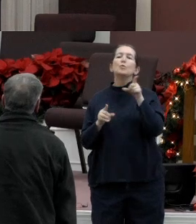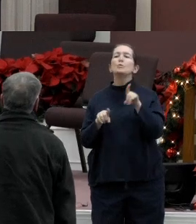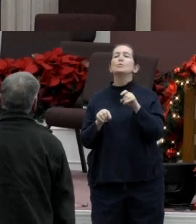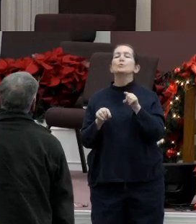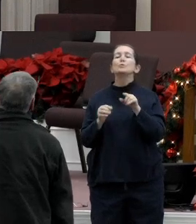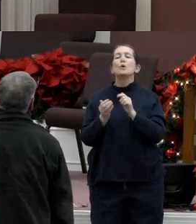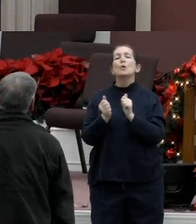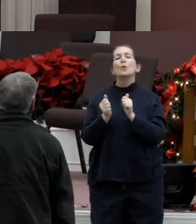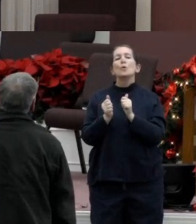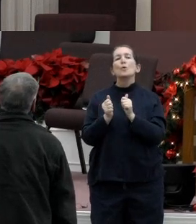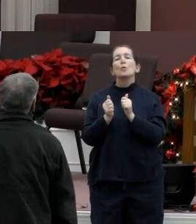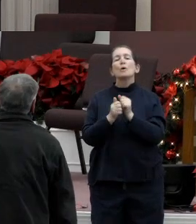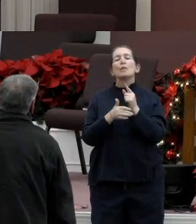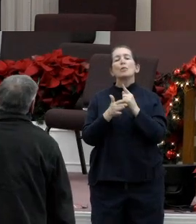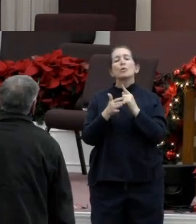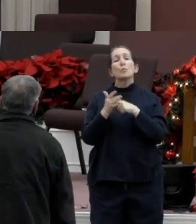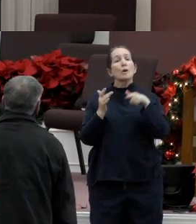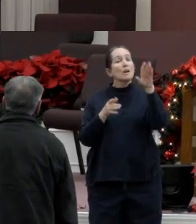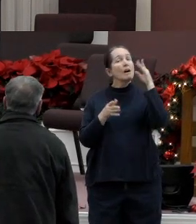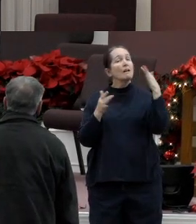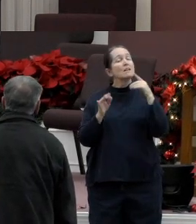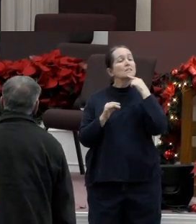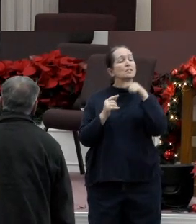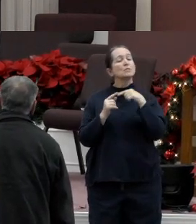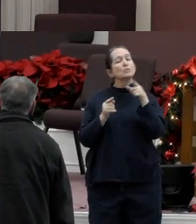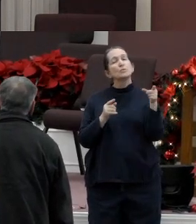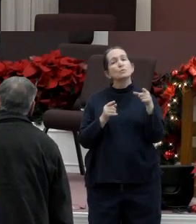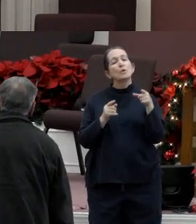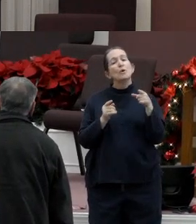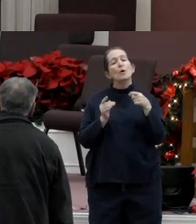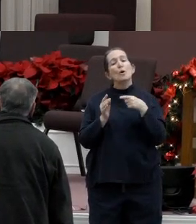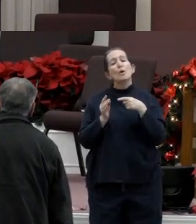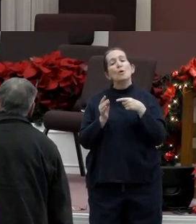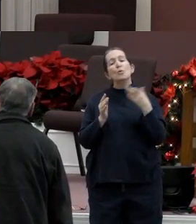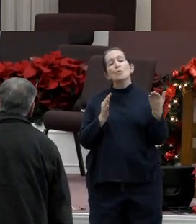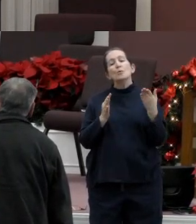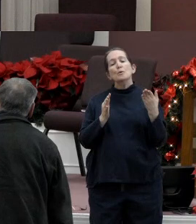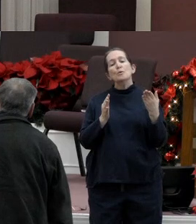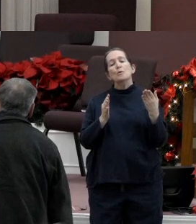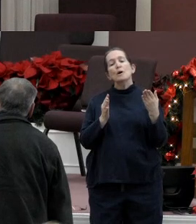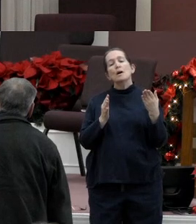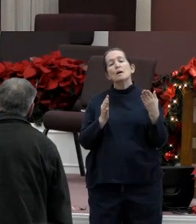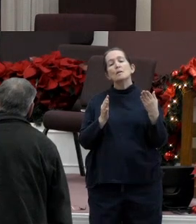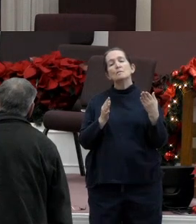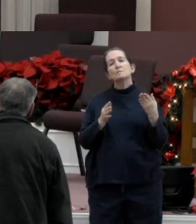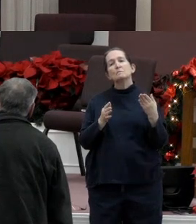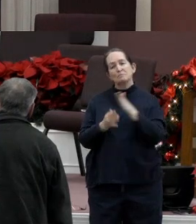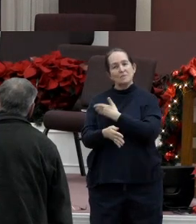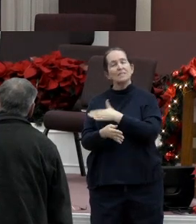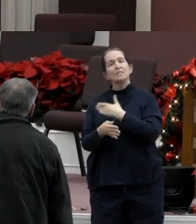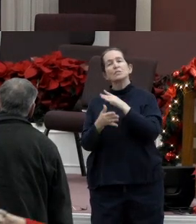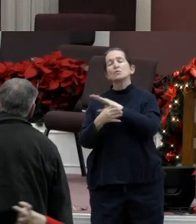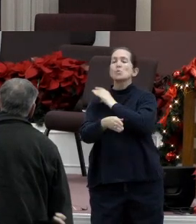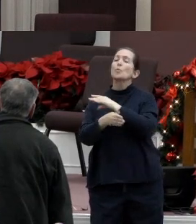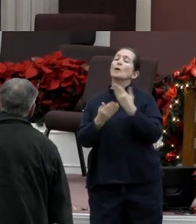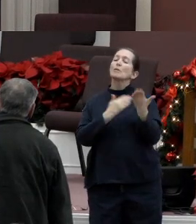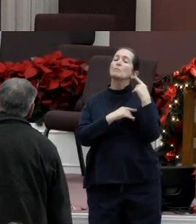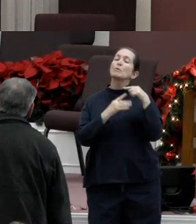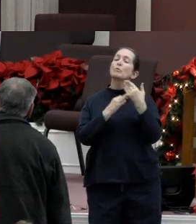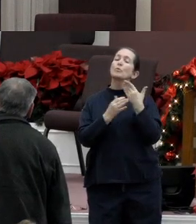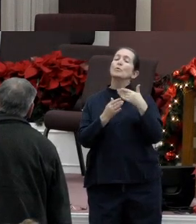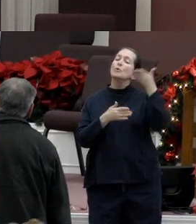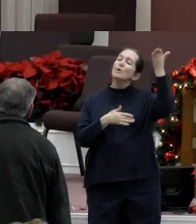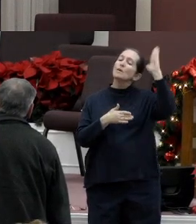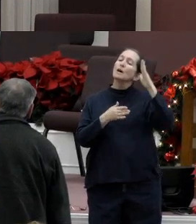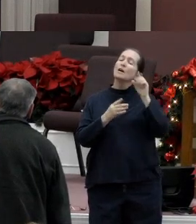what God has said to you? Through the presentation of our choir this morning, through God's word this morning,